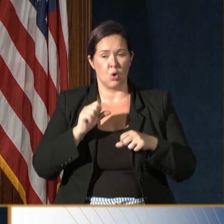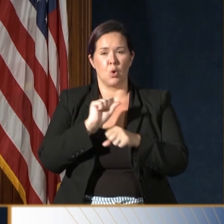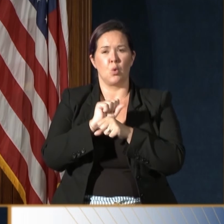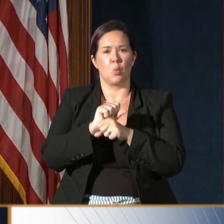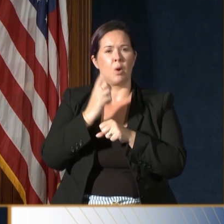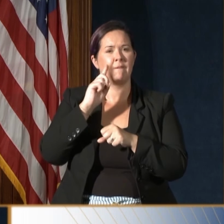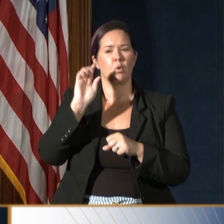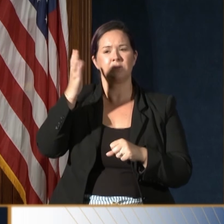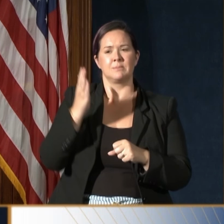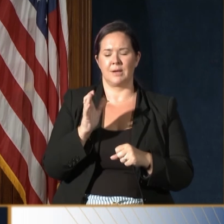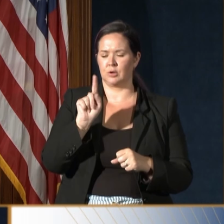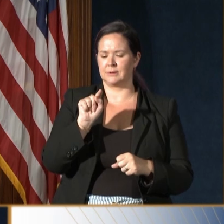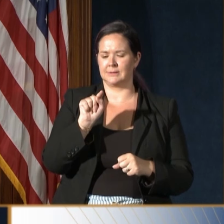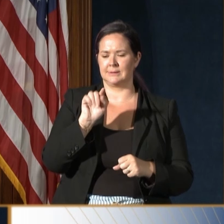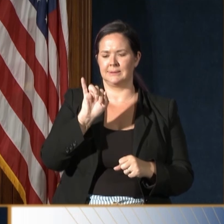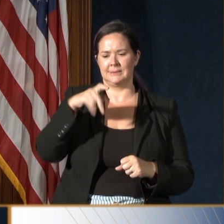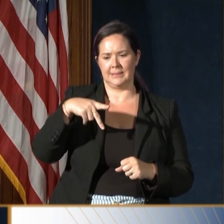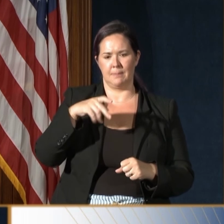Speaker Tip O'Neill.